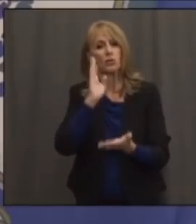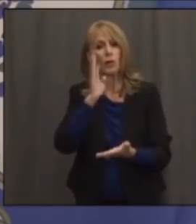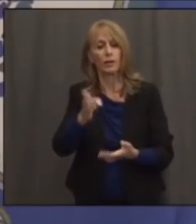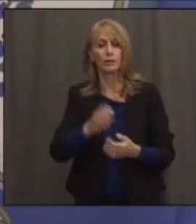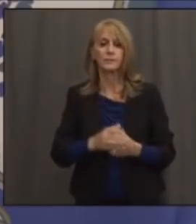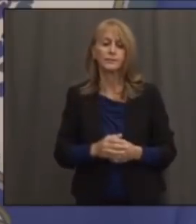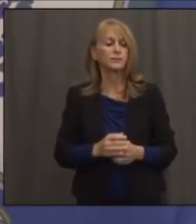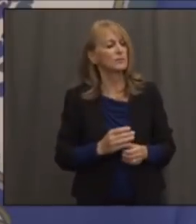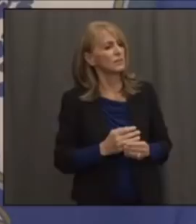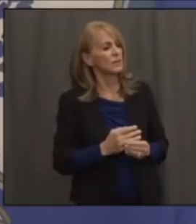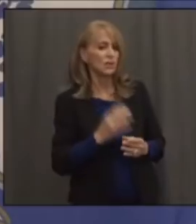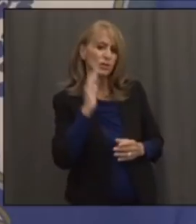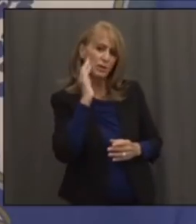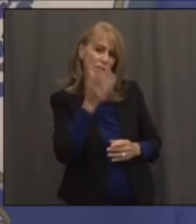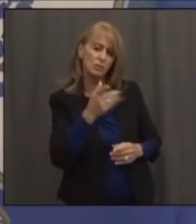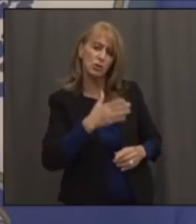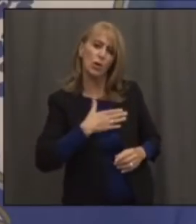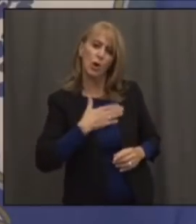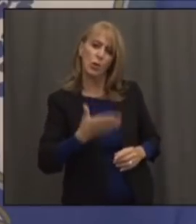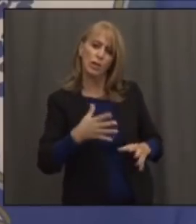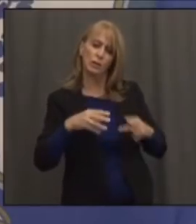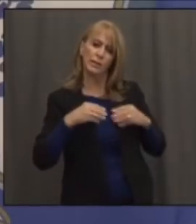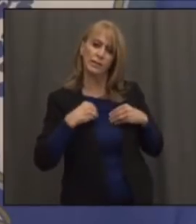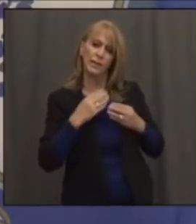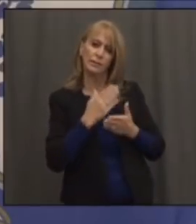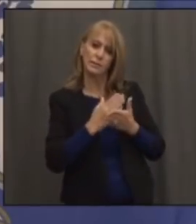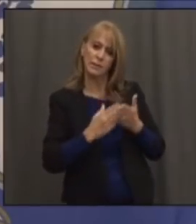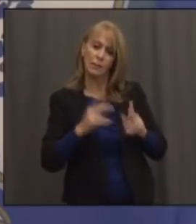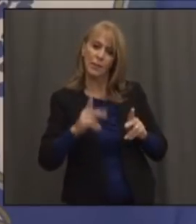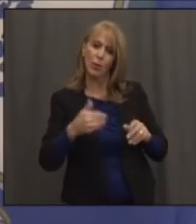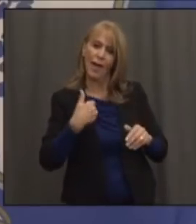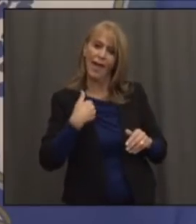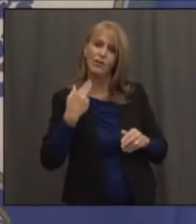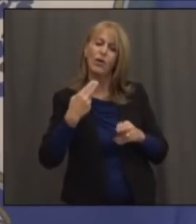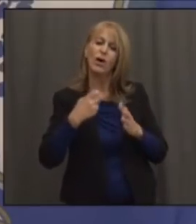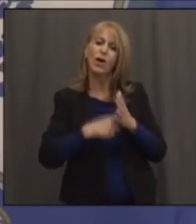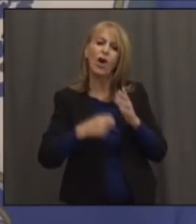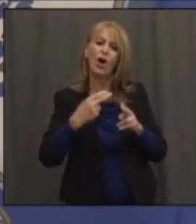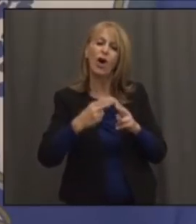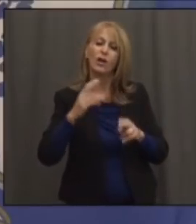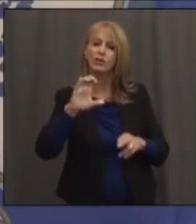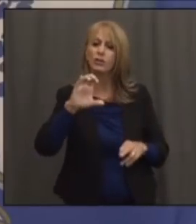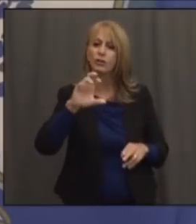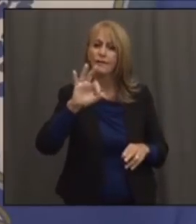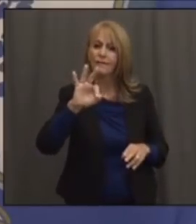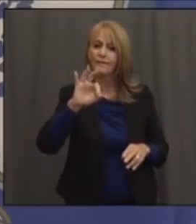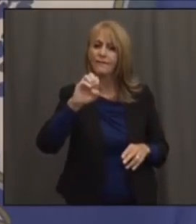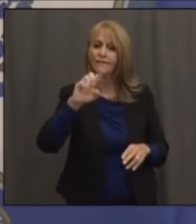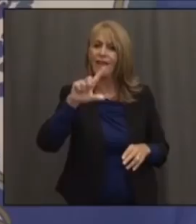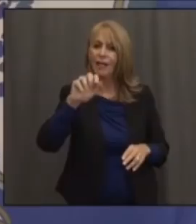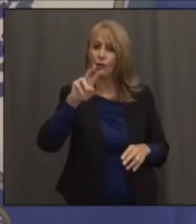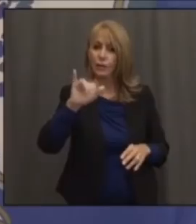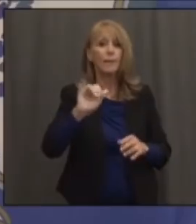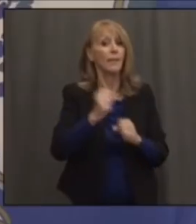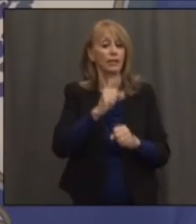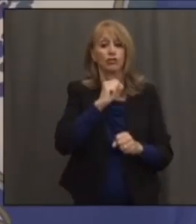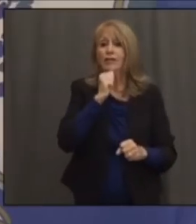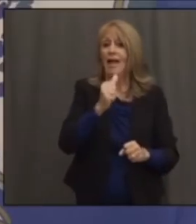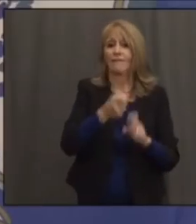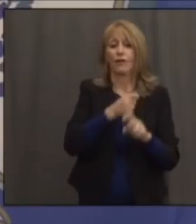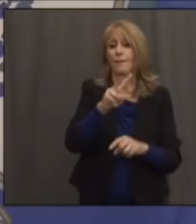it sounds like you would be willing to accept some felonies as long as they're not violent felonies, that sort of